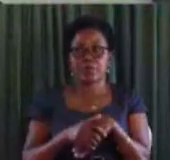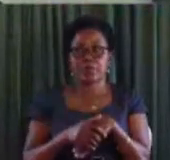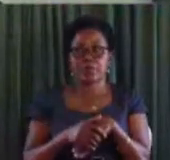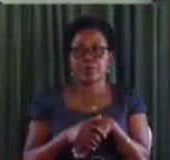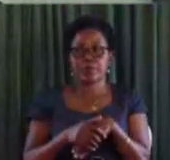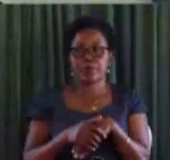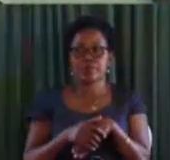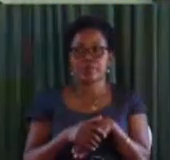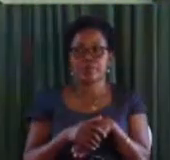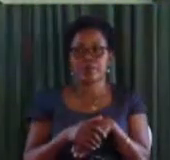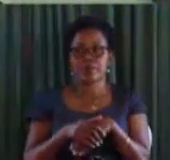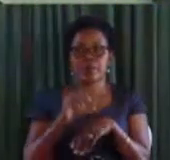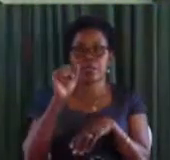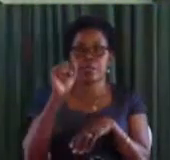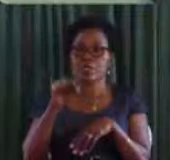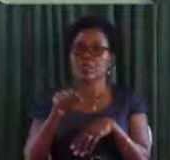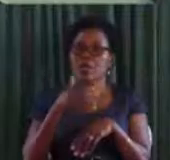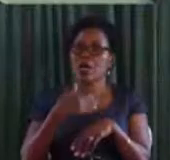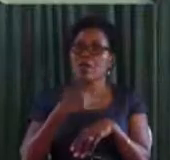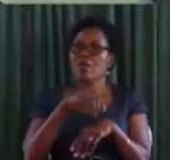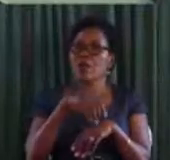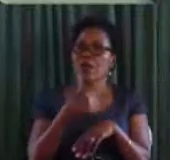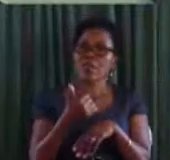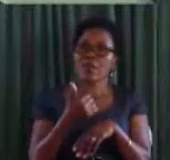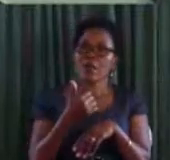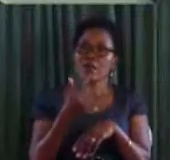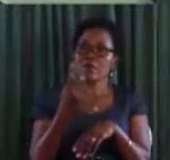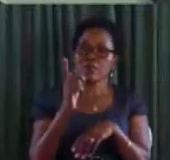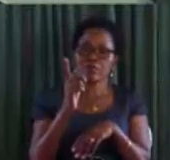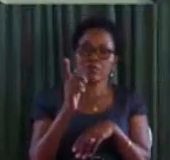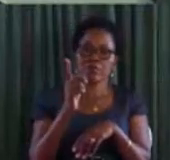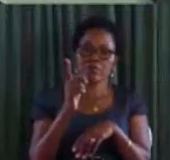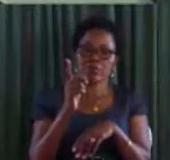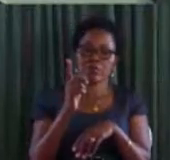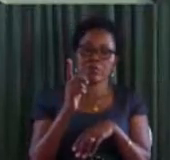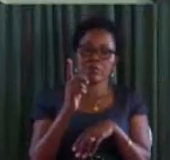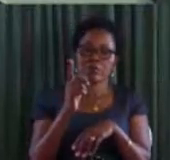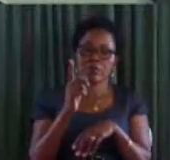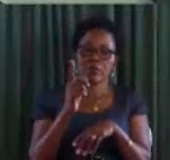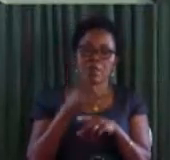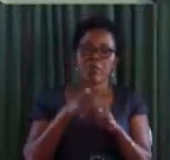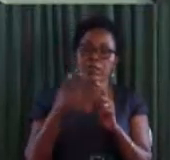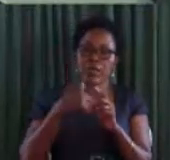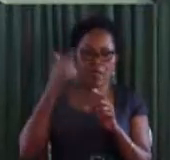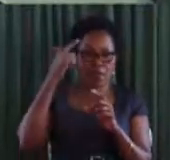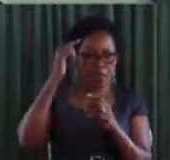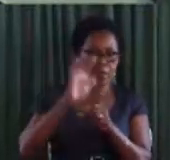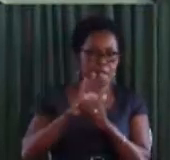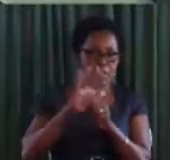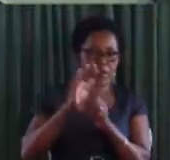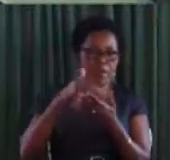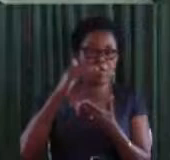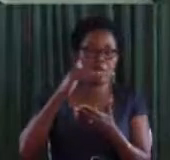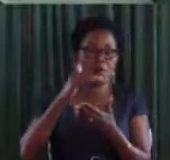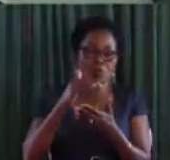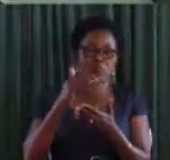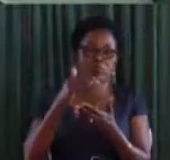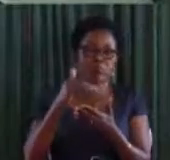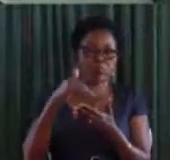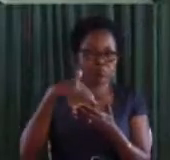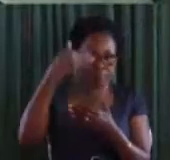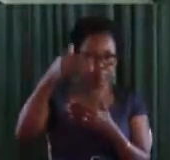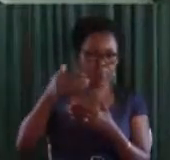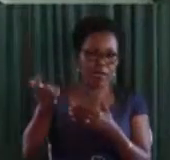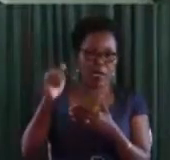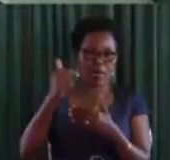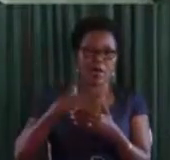Yes, my lord. There's another one pending, and I'm sure there will be many more. My lord, that will be it from me. I wish you